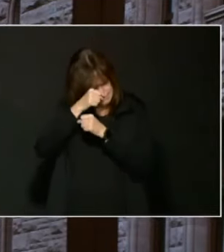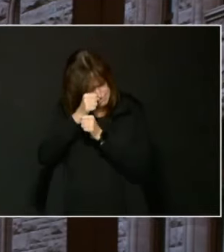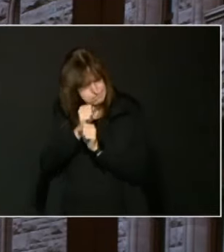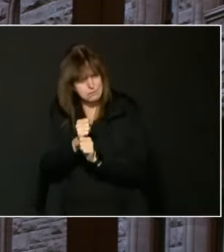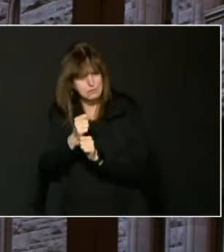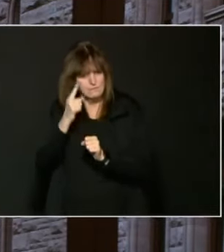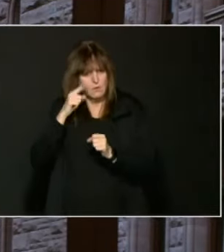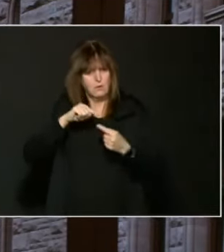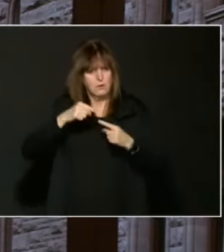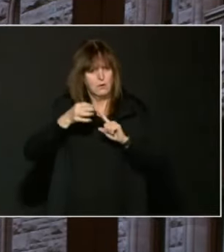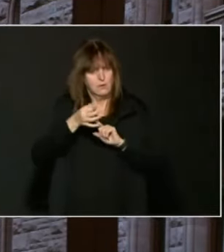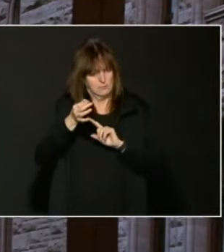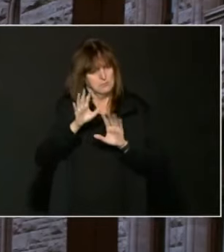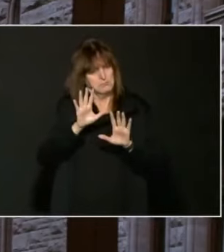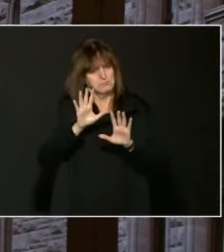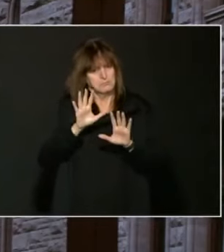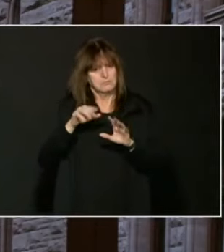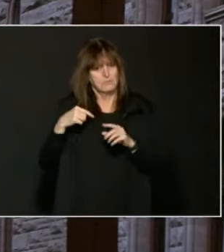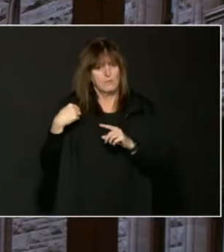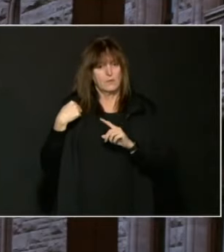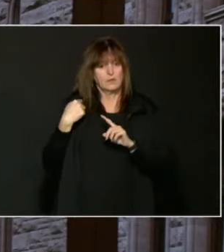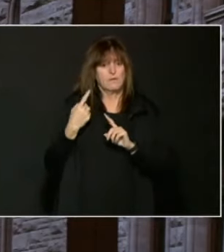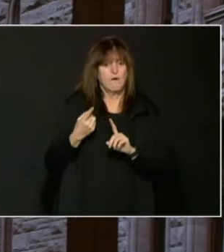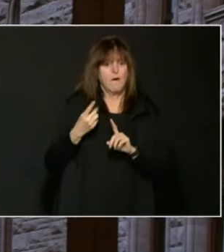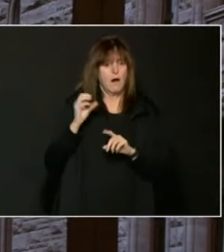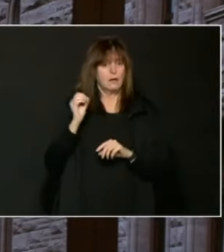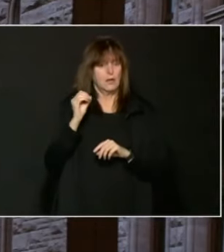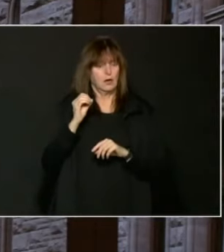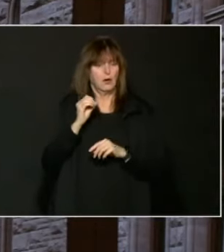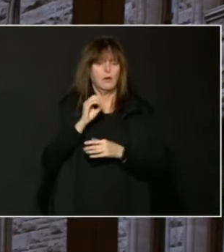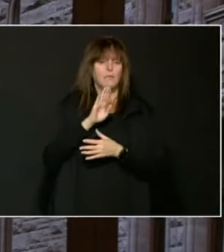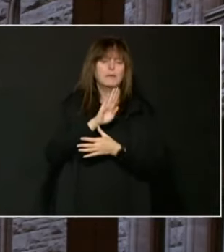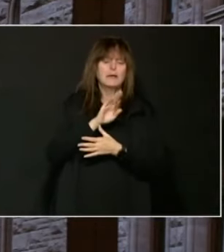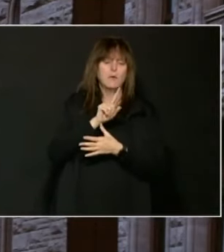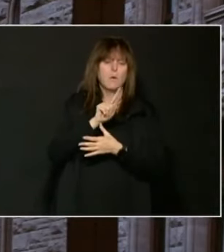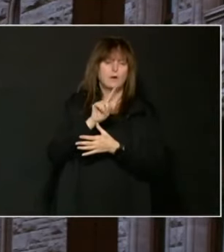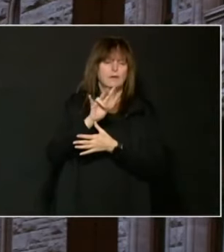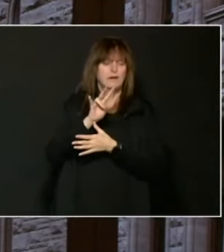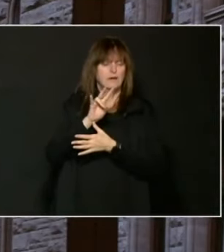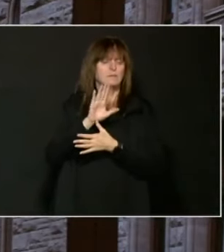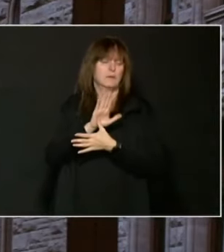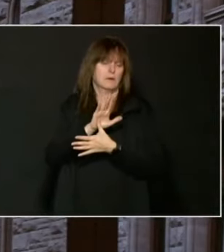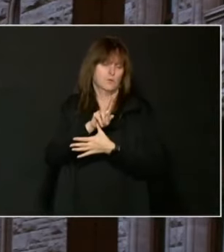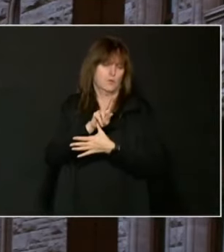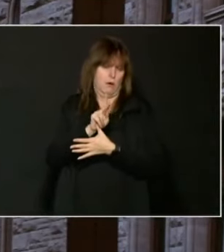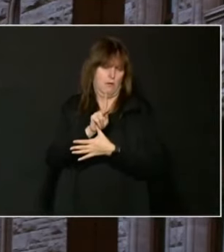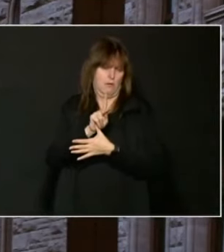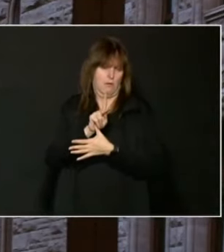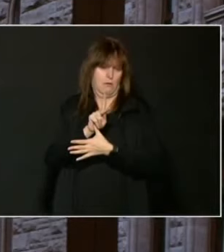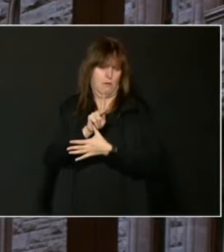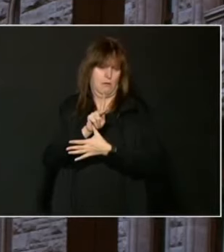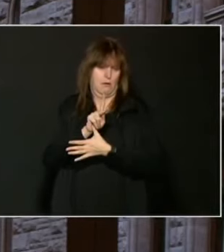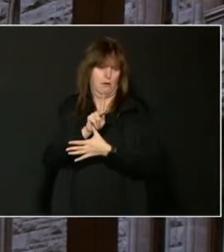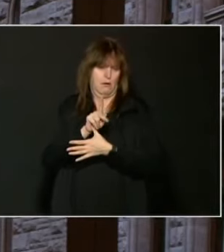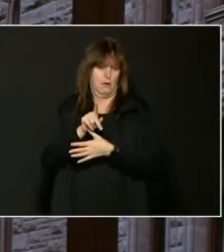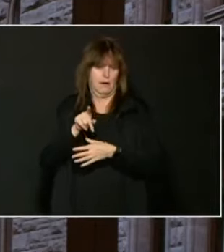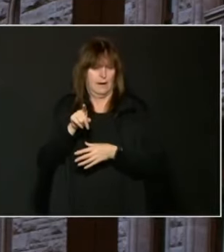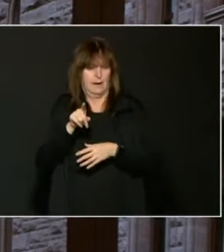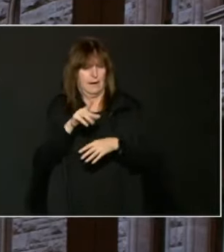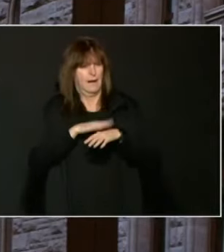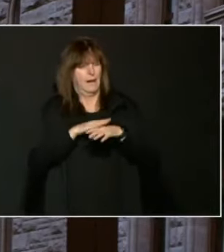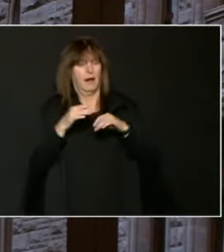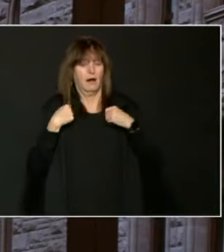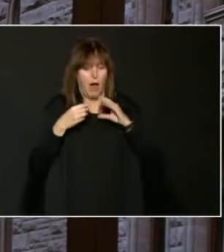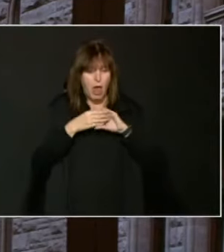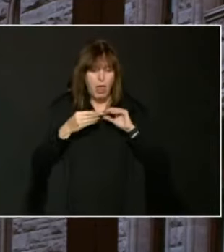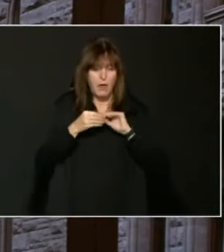a dominant of the B117. Here we're supposed to use the numeric term rather than the title. This is the one that previously was identified